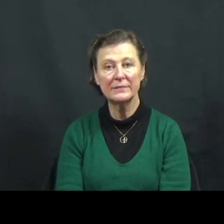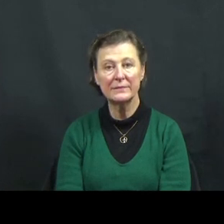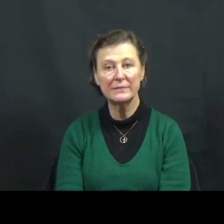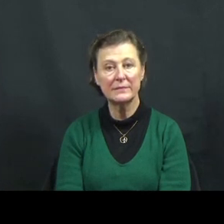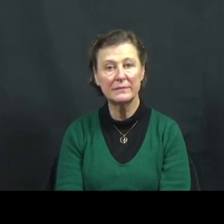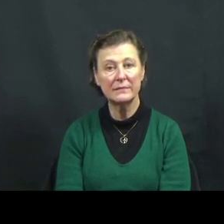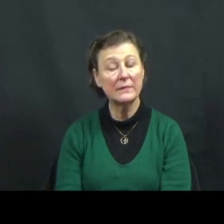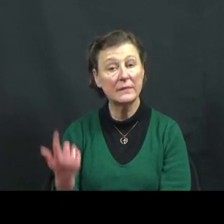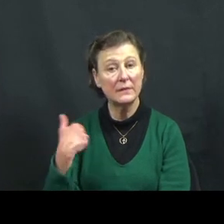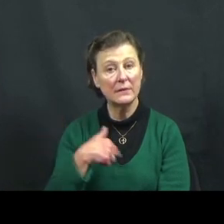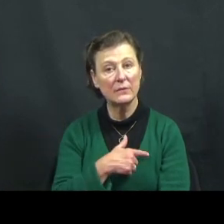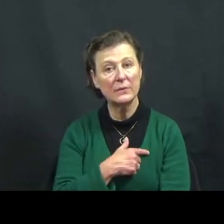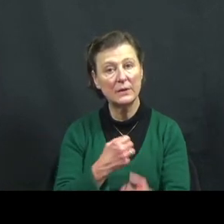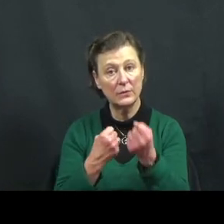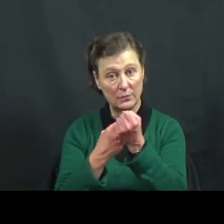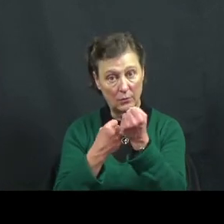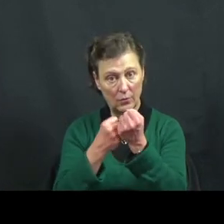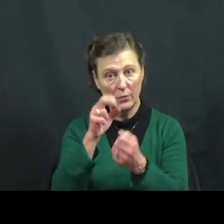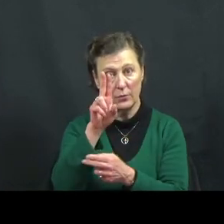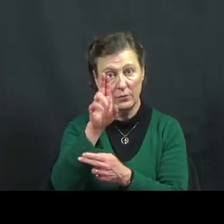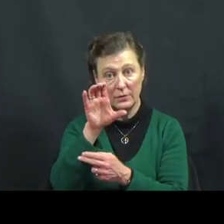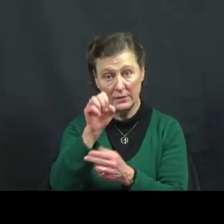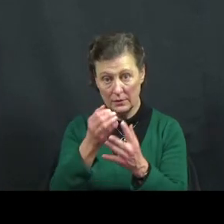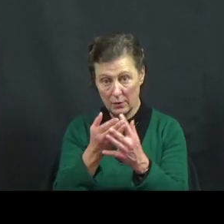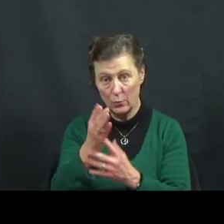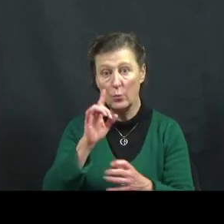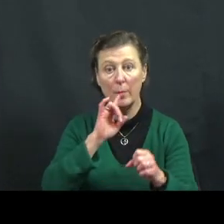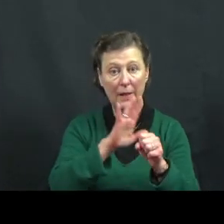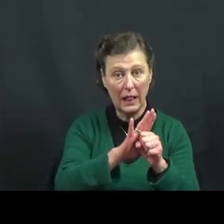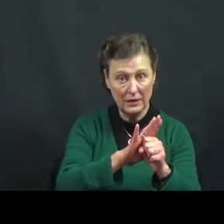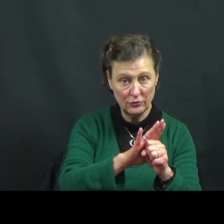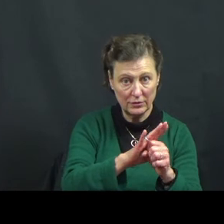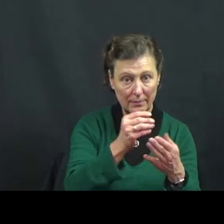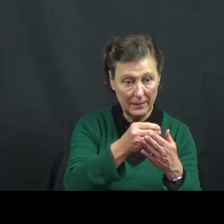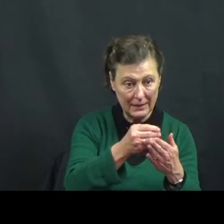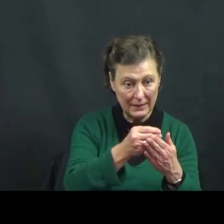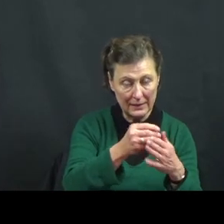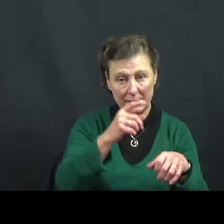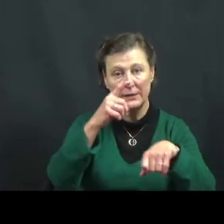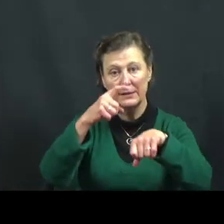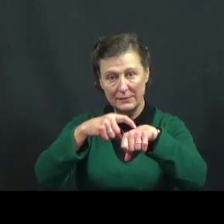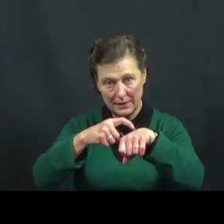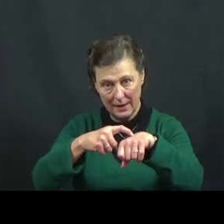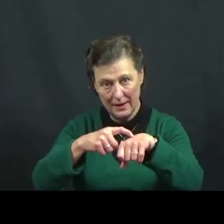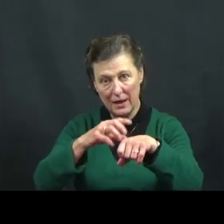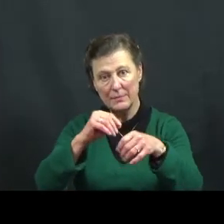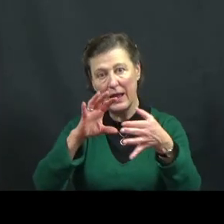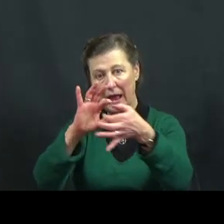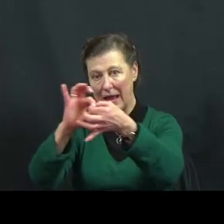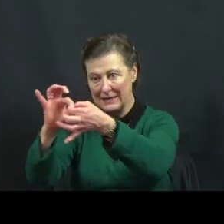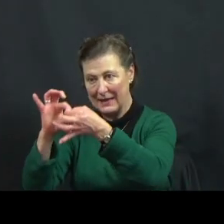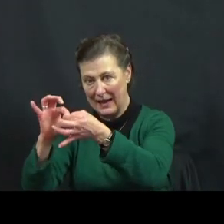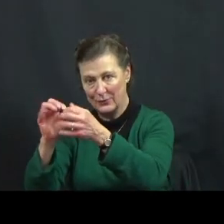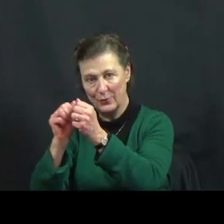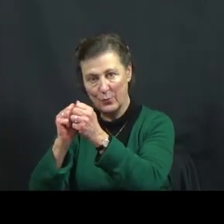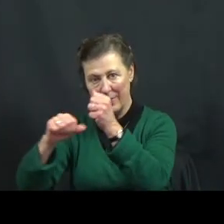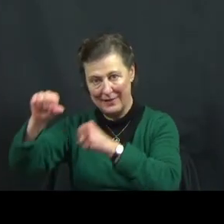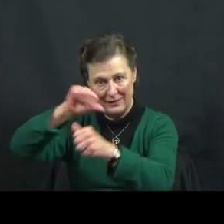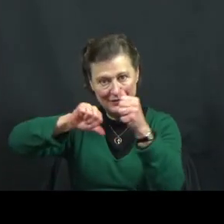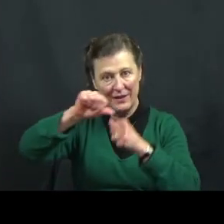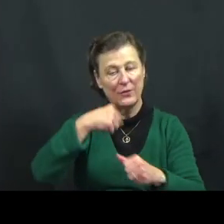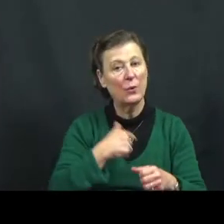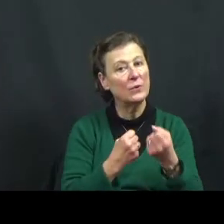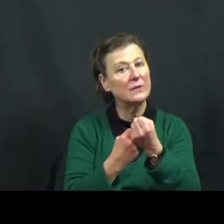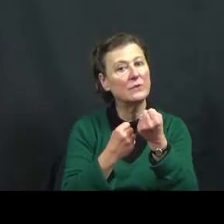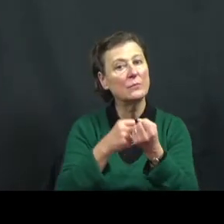We support UUCS through our pledges, time, and connections with one another. We